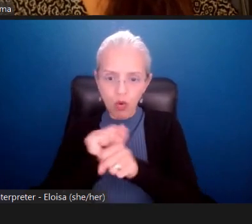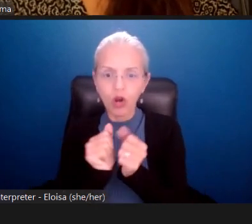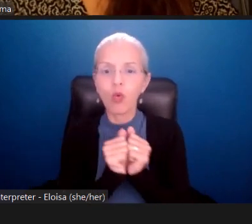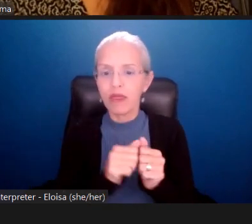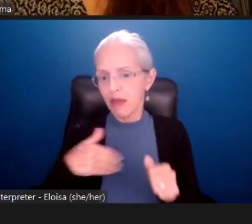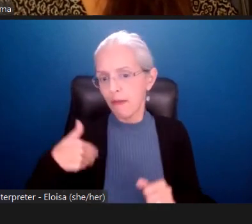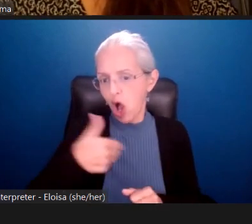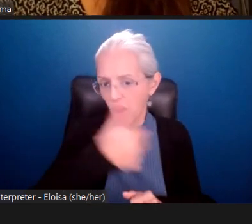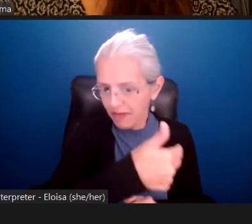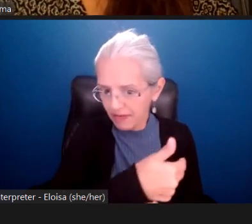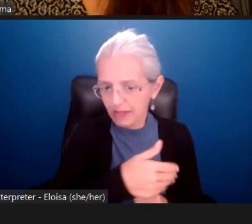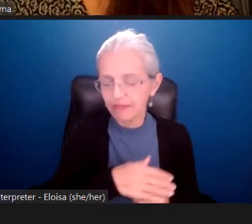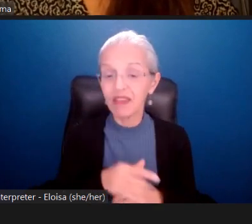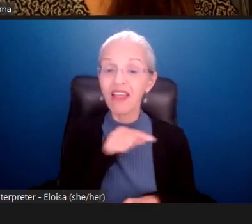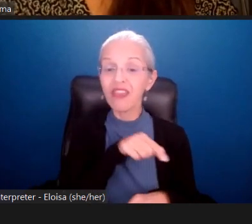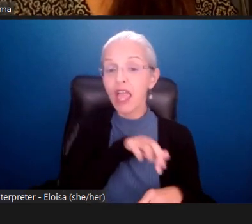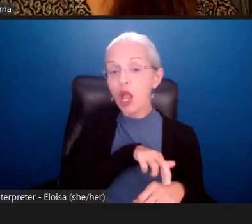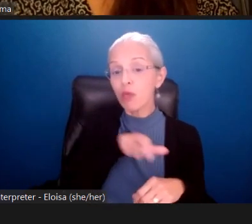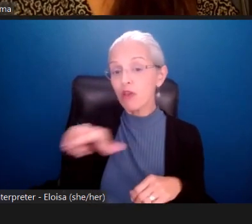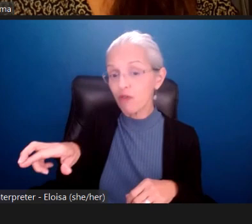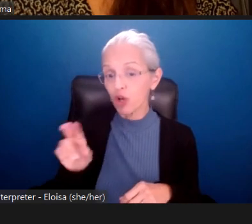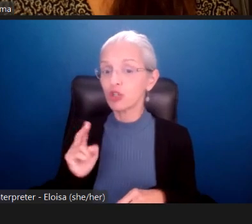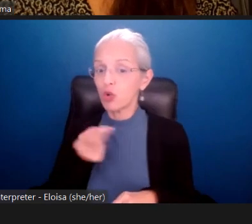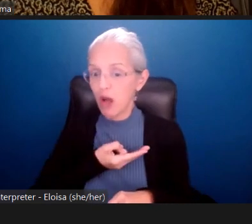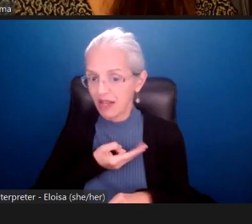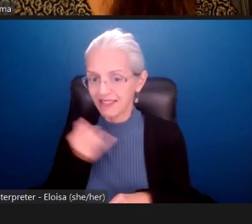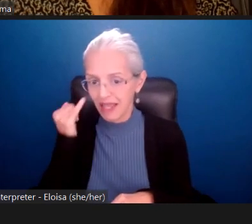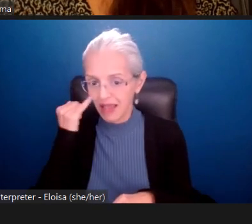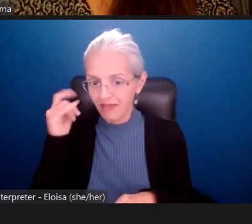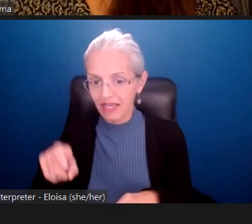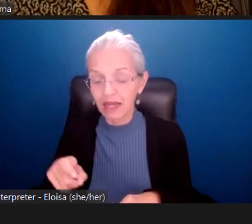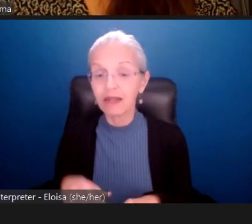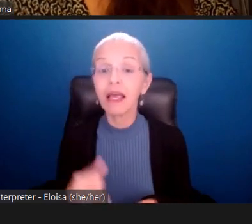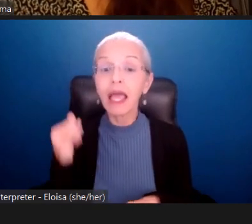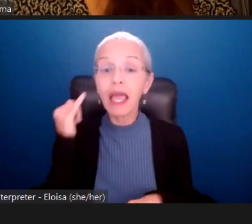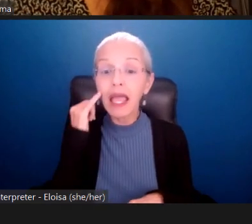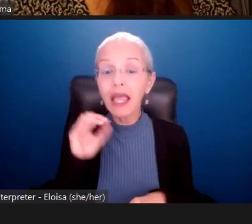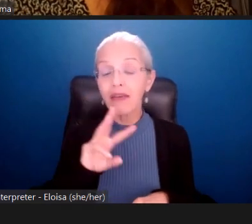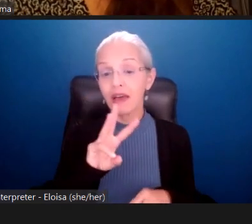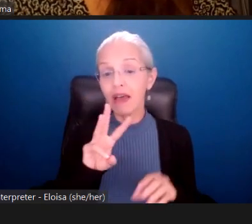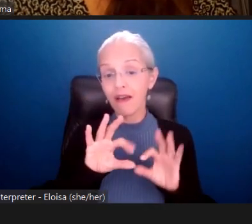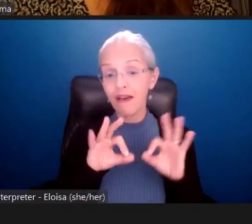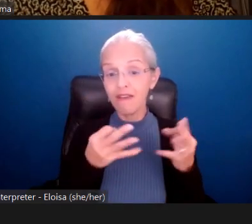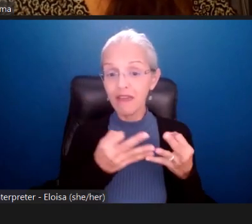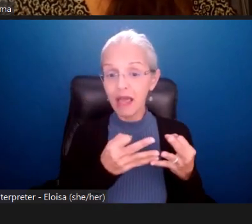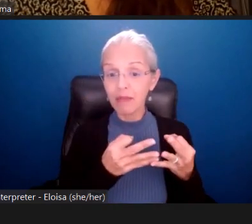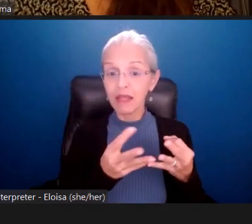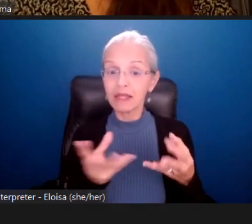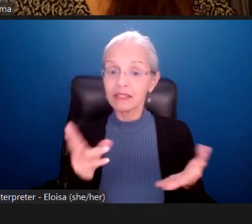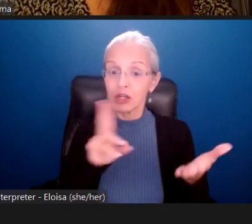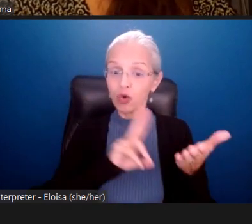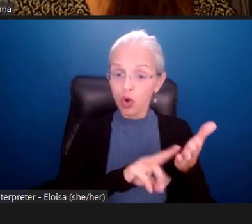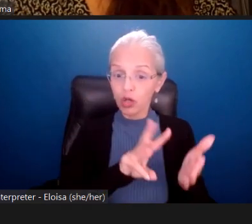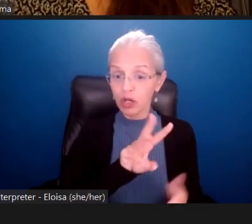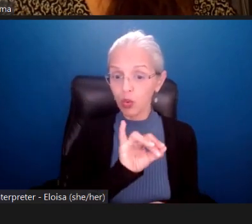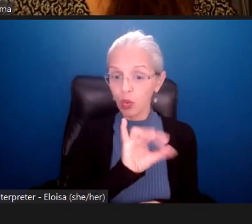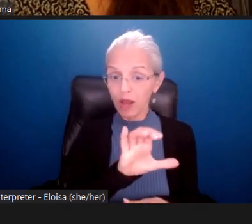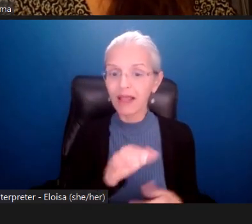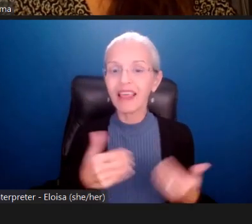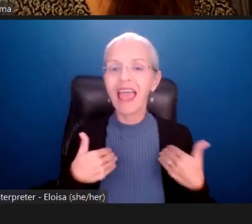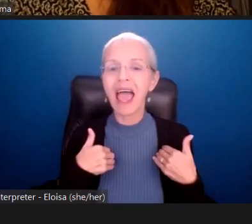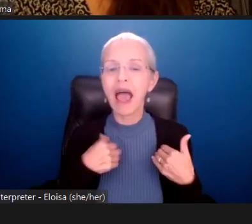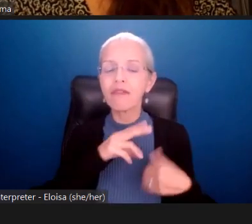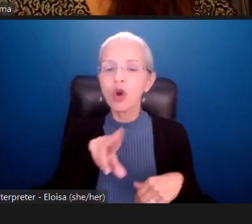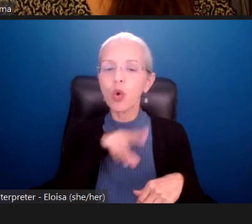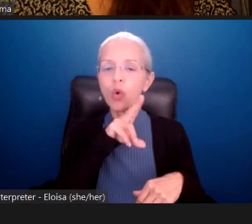And Lisa says, by way of information, if a family is on WIC, they have regular interviews with nurses. I believe on the WIC